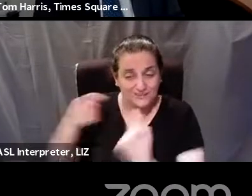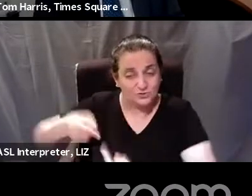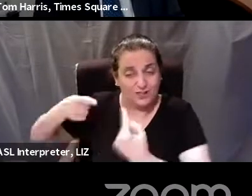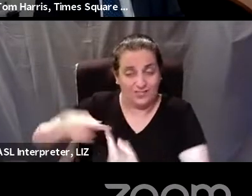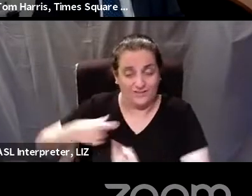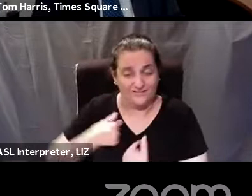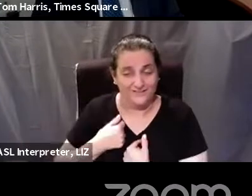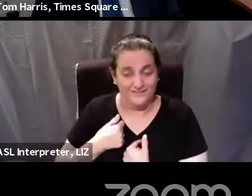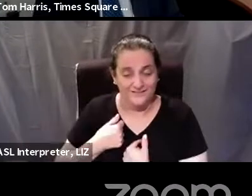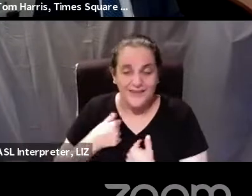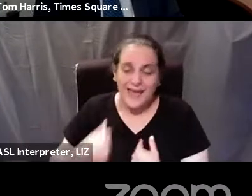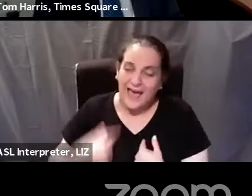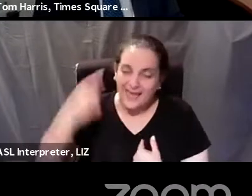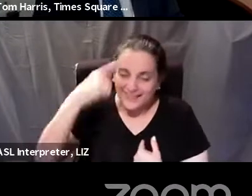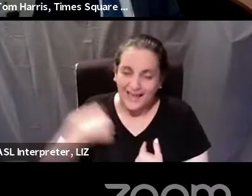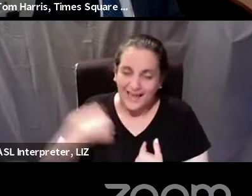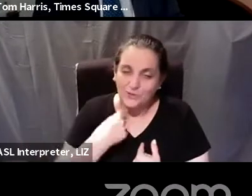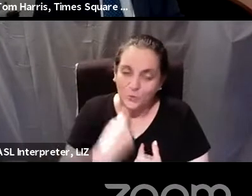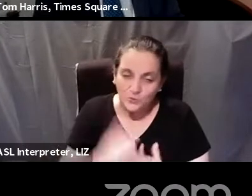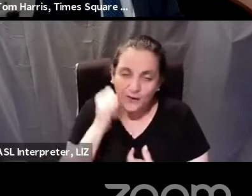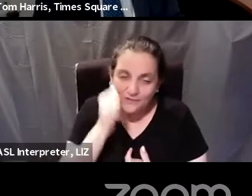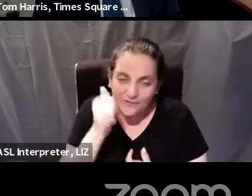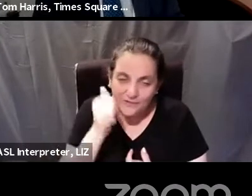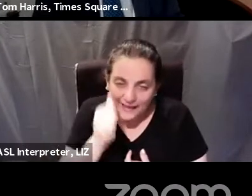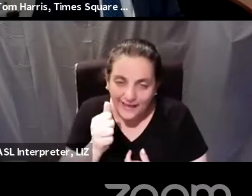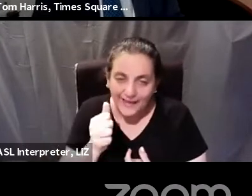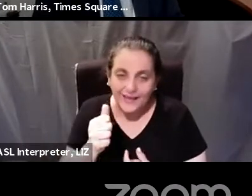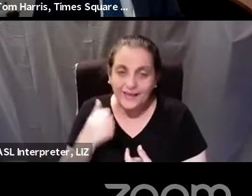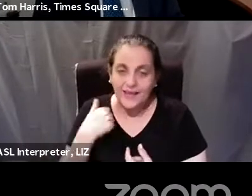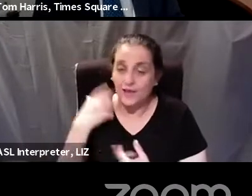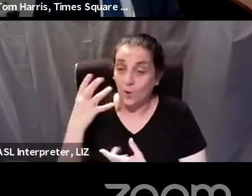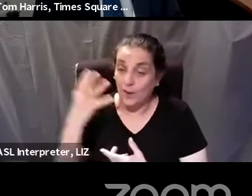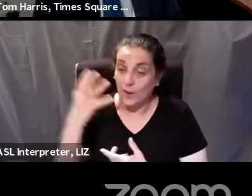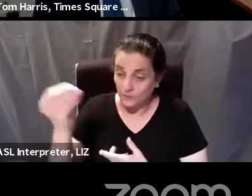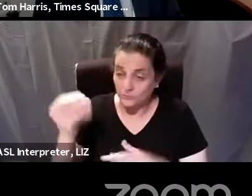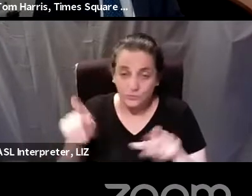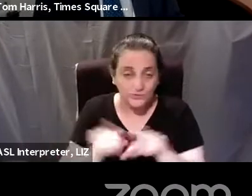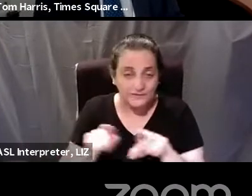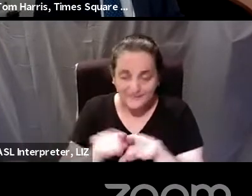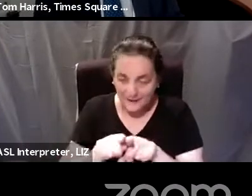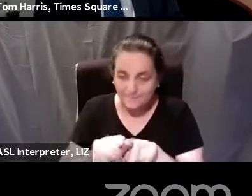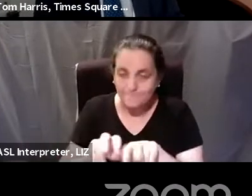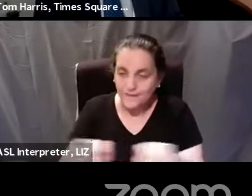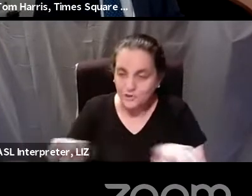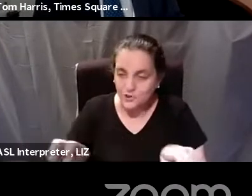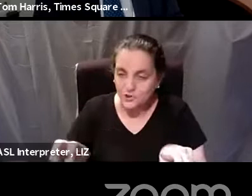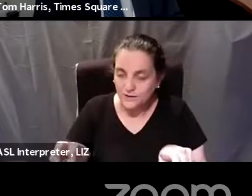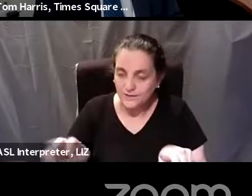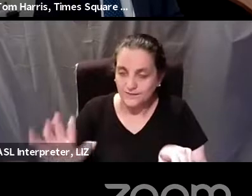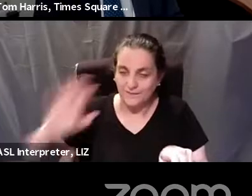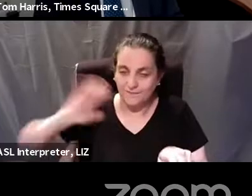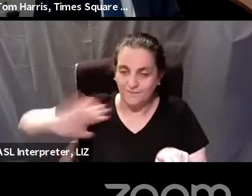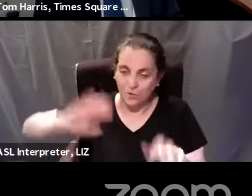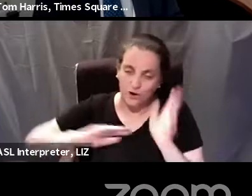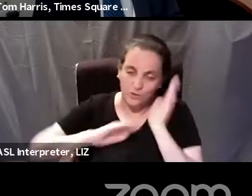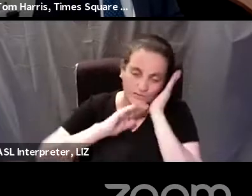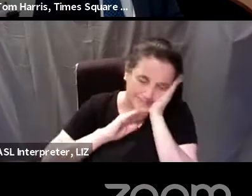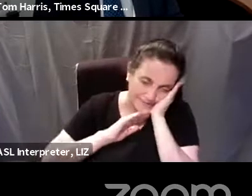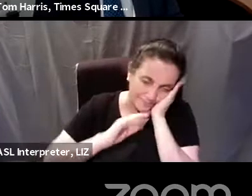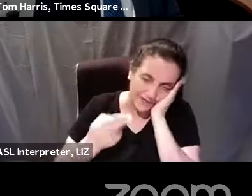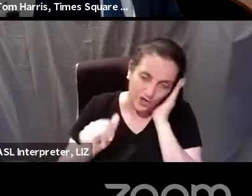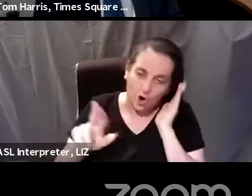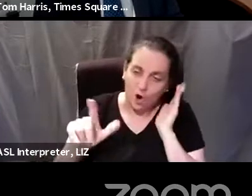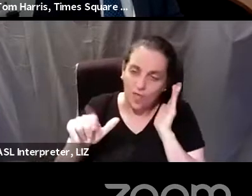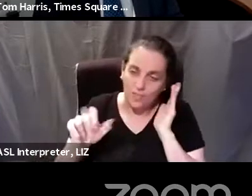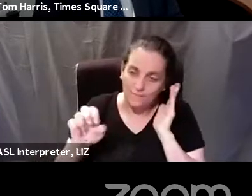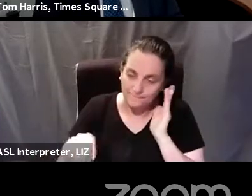I think I was telling you that every day I go to the same park bench I used to sleep on in Harlem. Every single